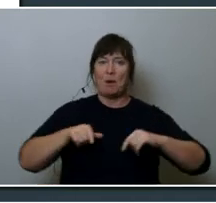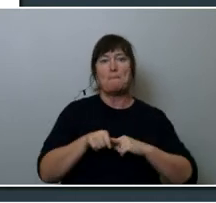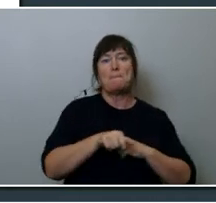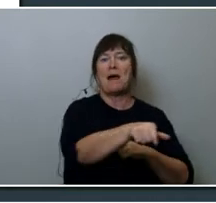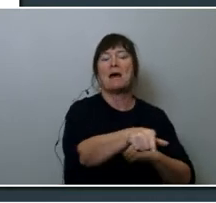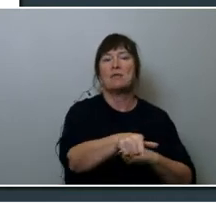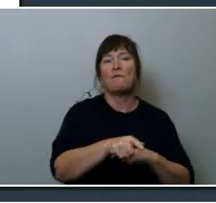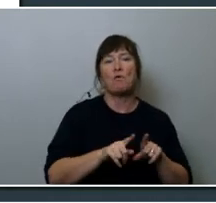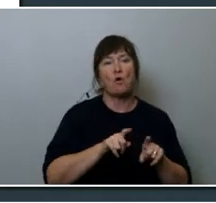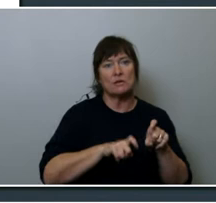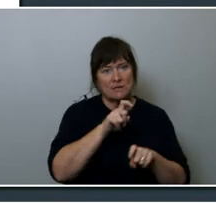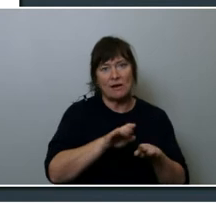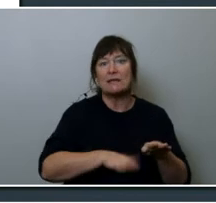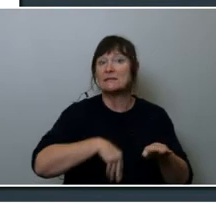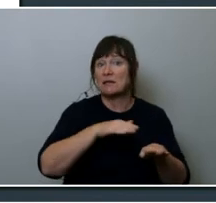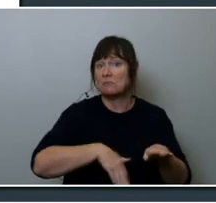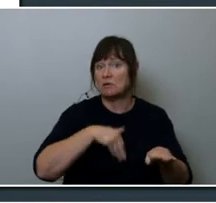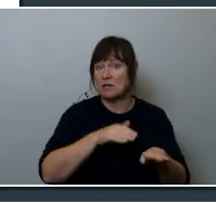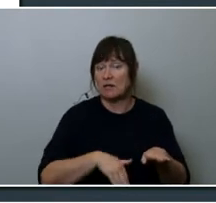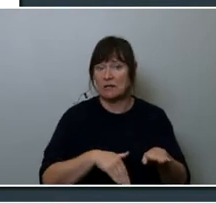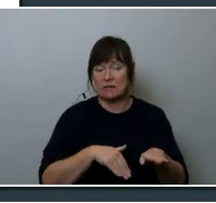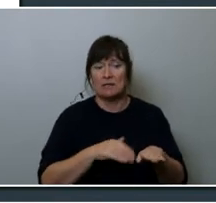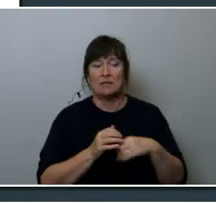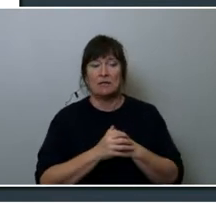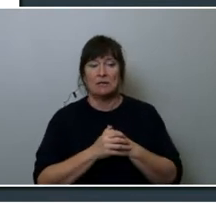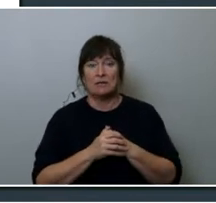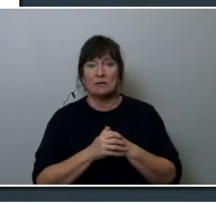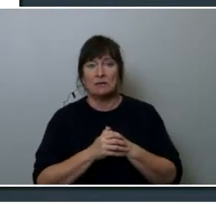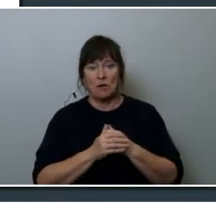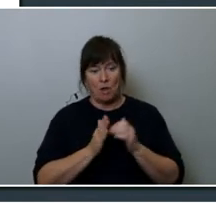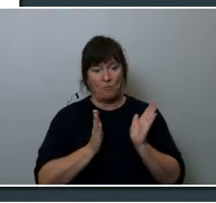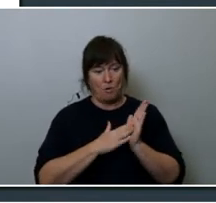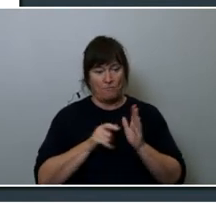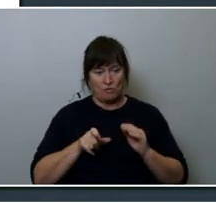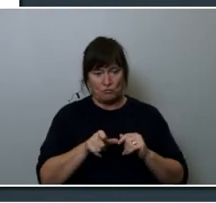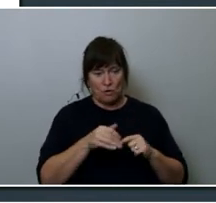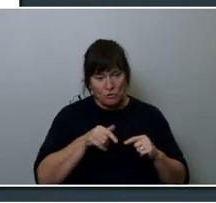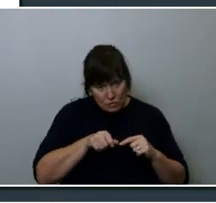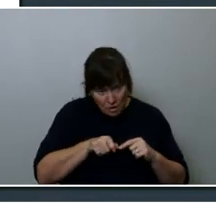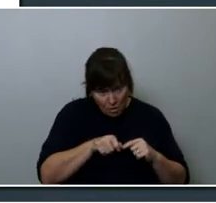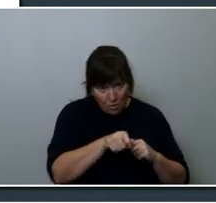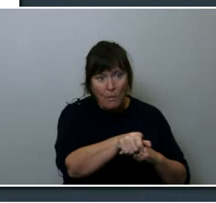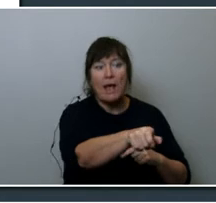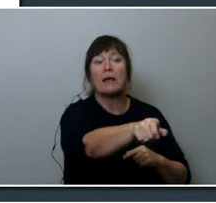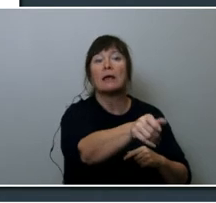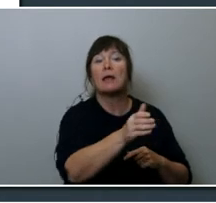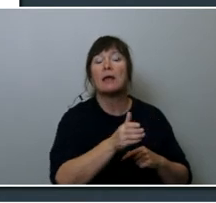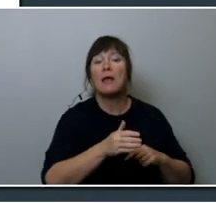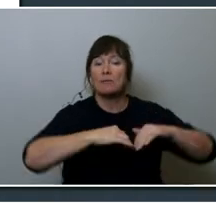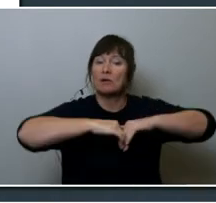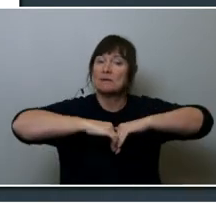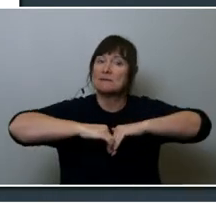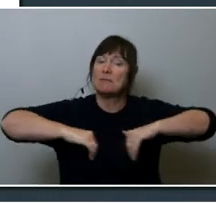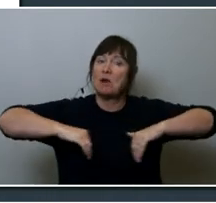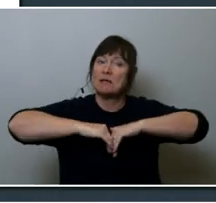go, it's like the one on the right-hand side in the photo, and it would go along Murphy Road, and it would completely